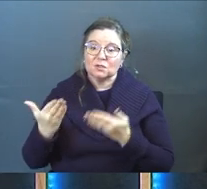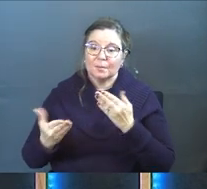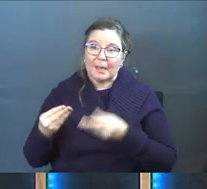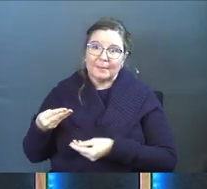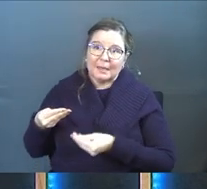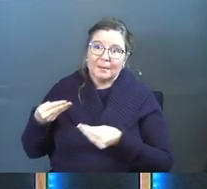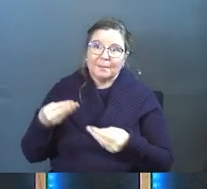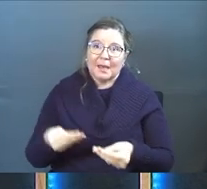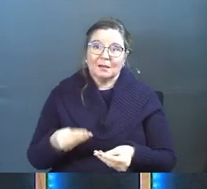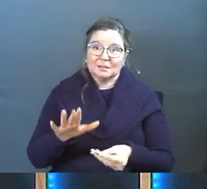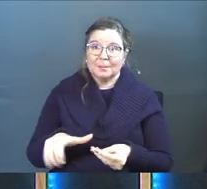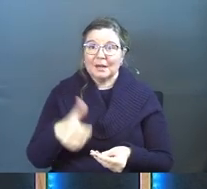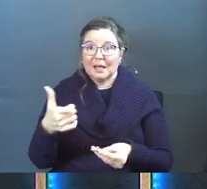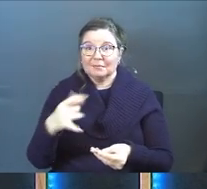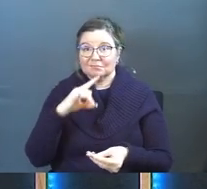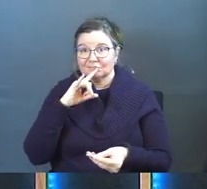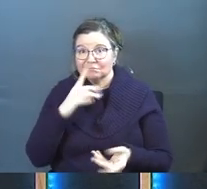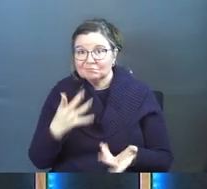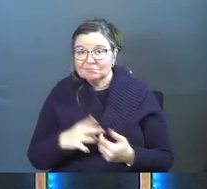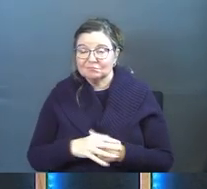maybe pass on to somebody else.